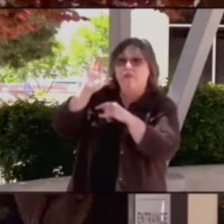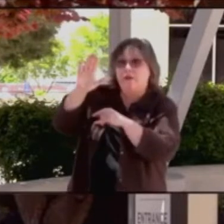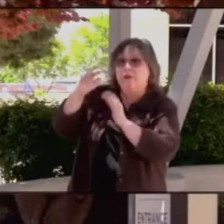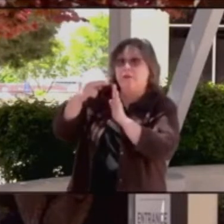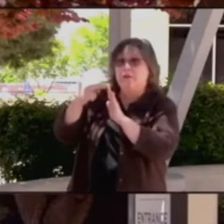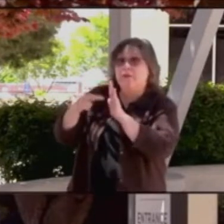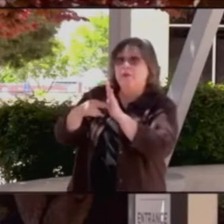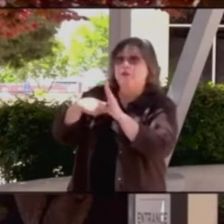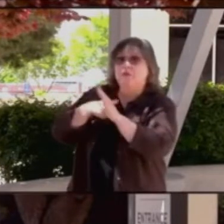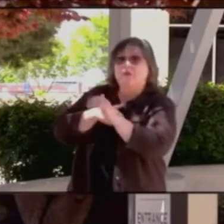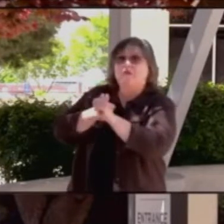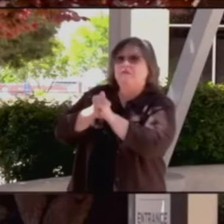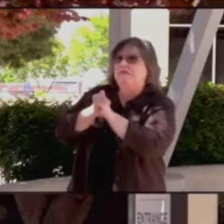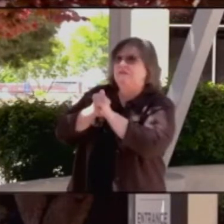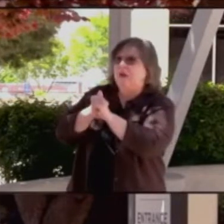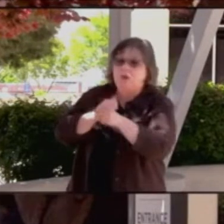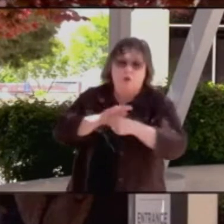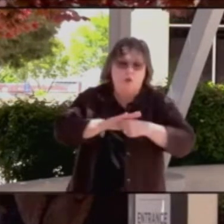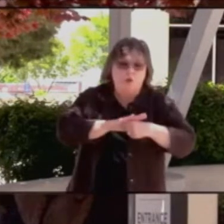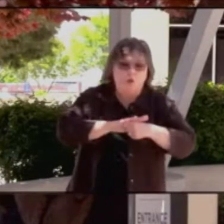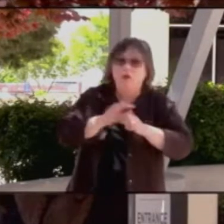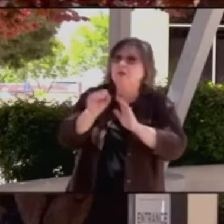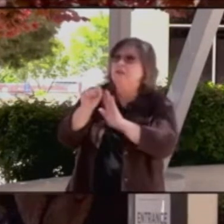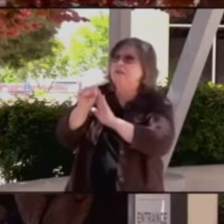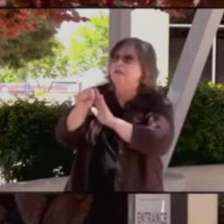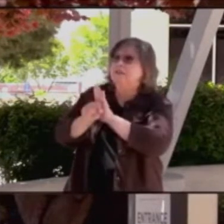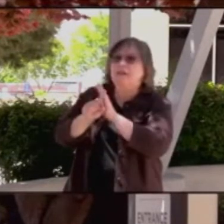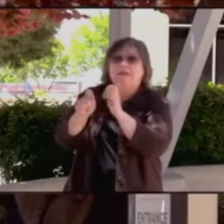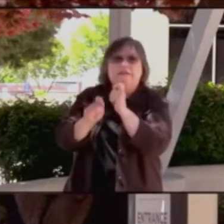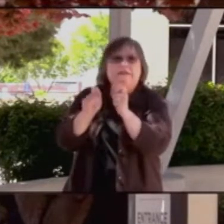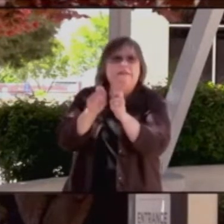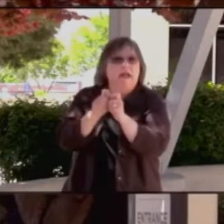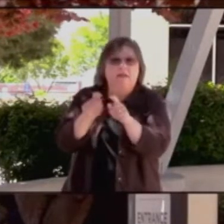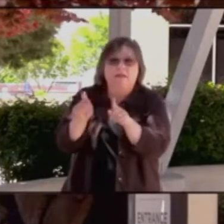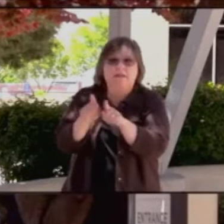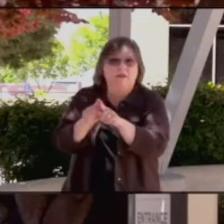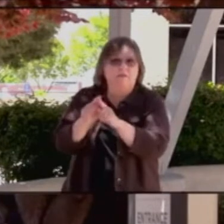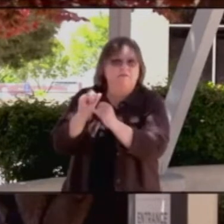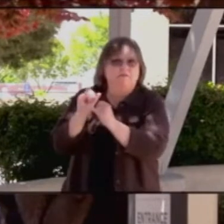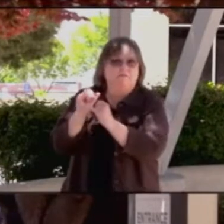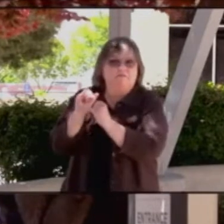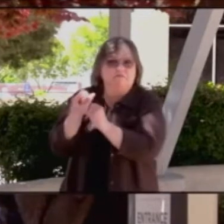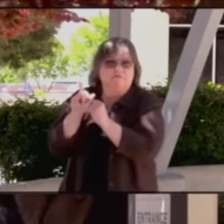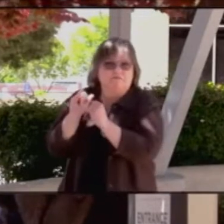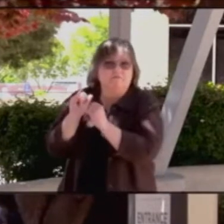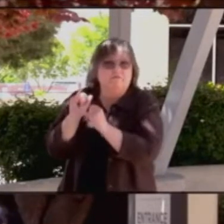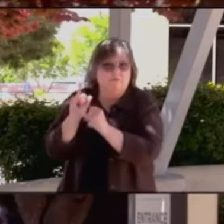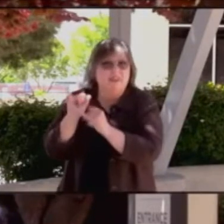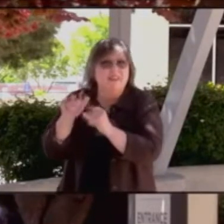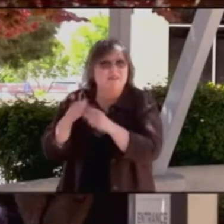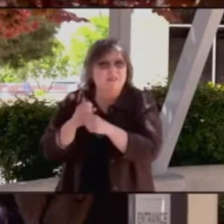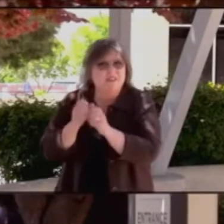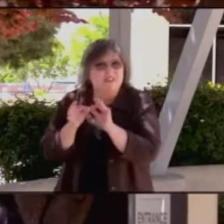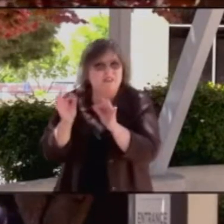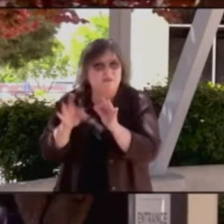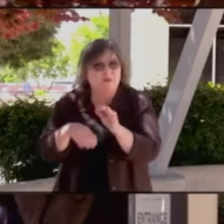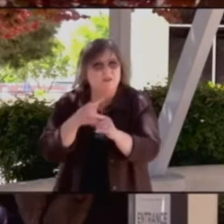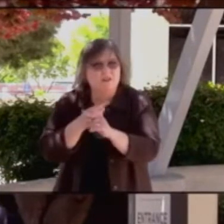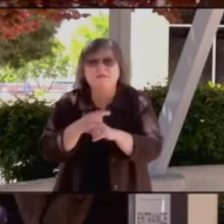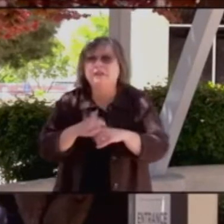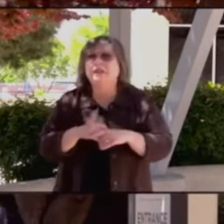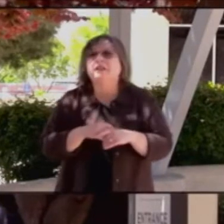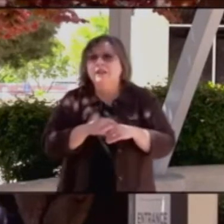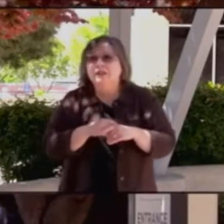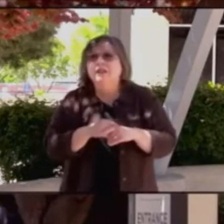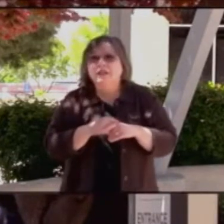requirements and the state requirements regarding face coverings. So that should help simplify things. The second is that we